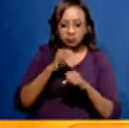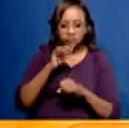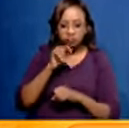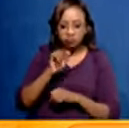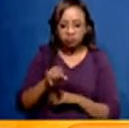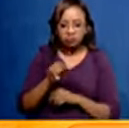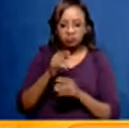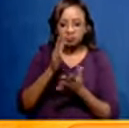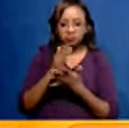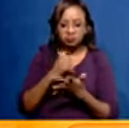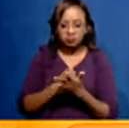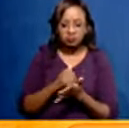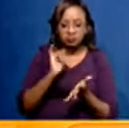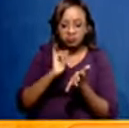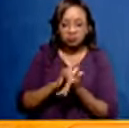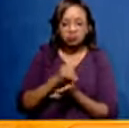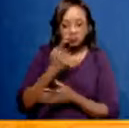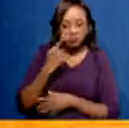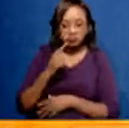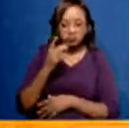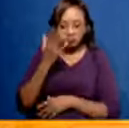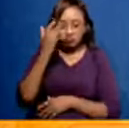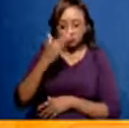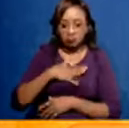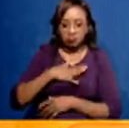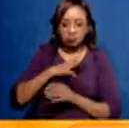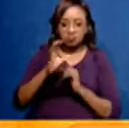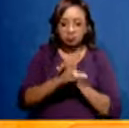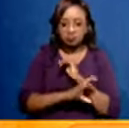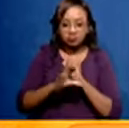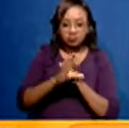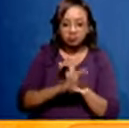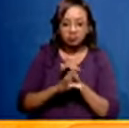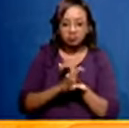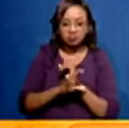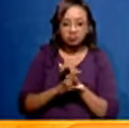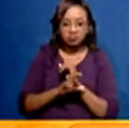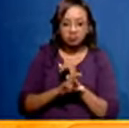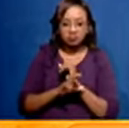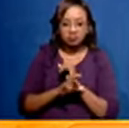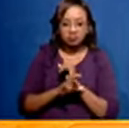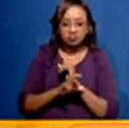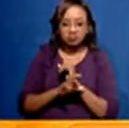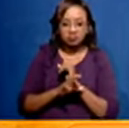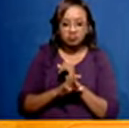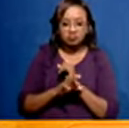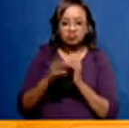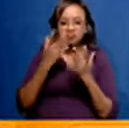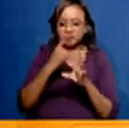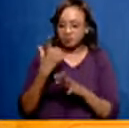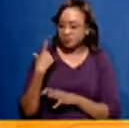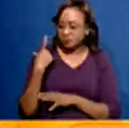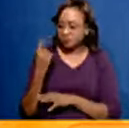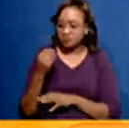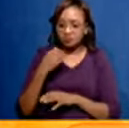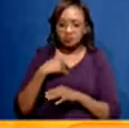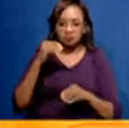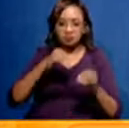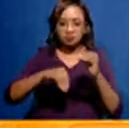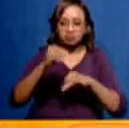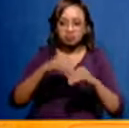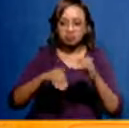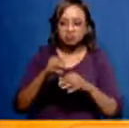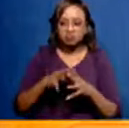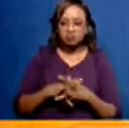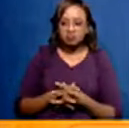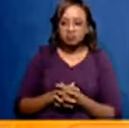today. And that's exactly right. I come from a country, Jeff, which went through an election recently. Mm. And